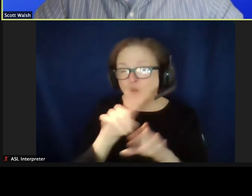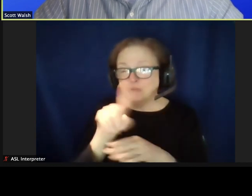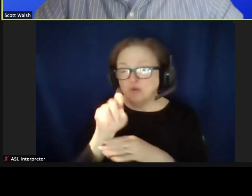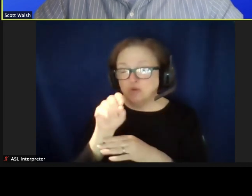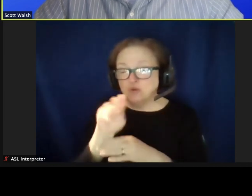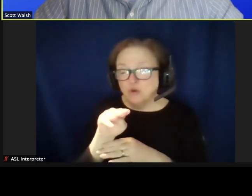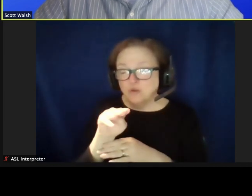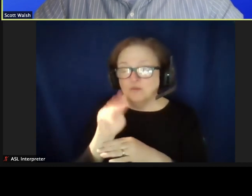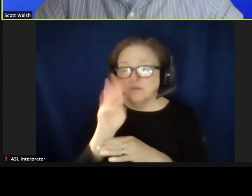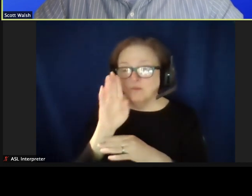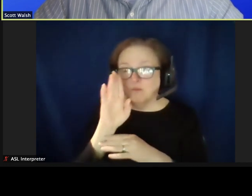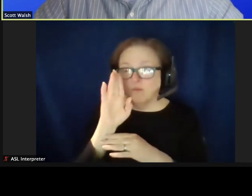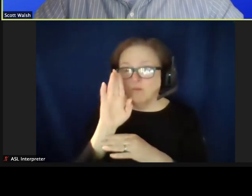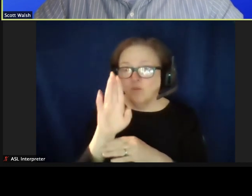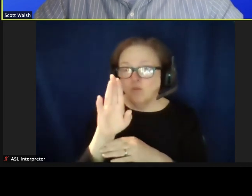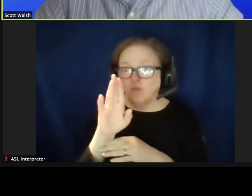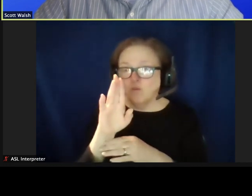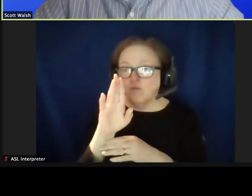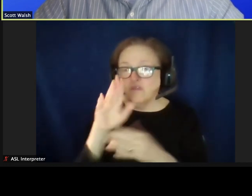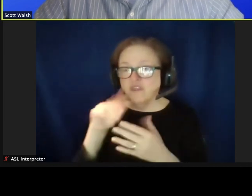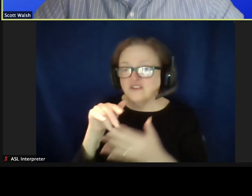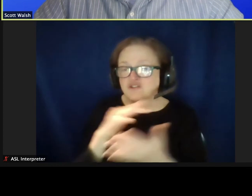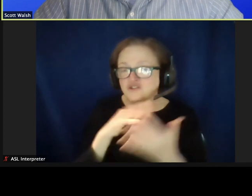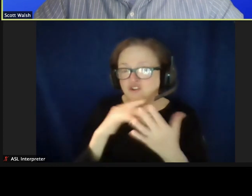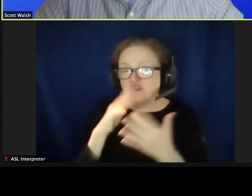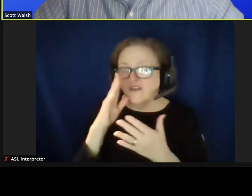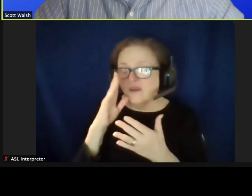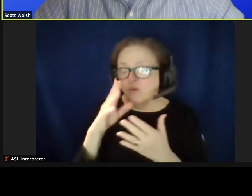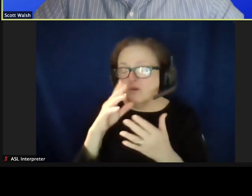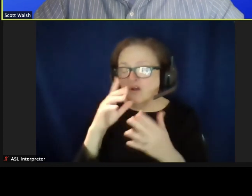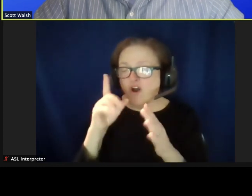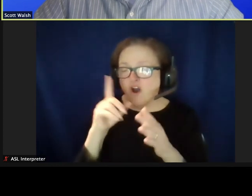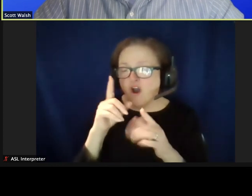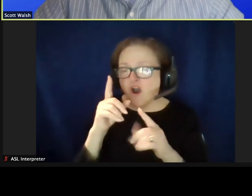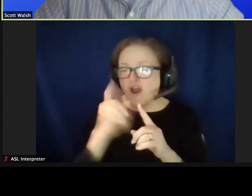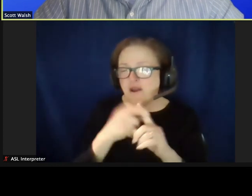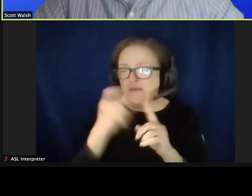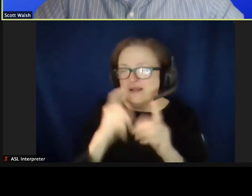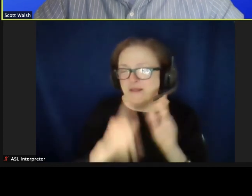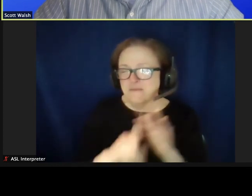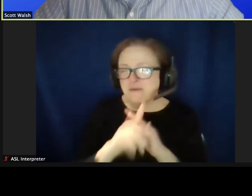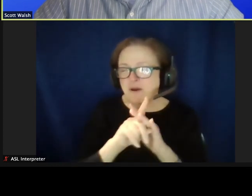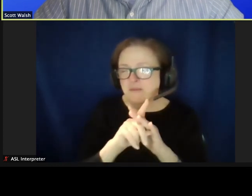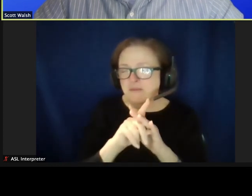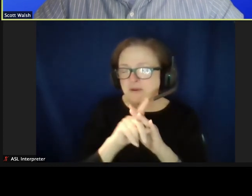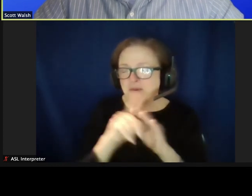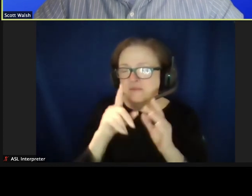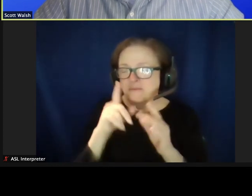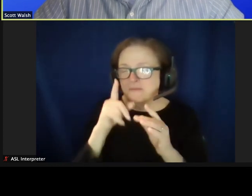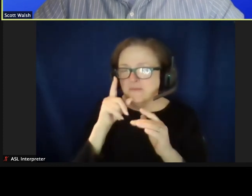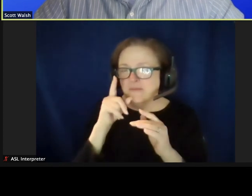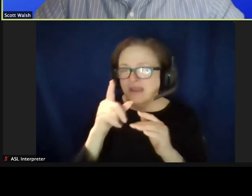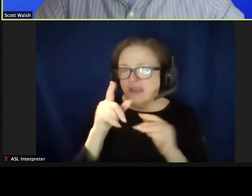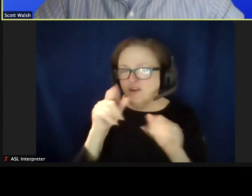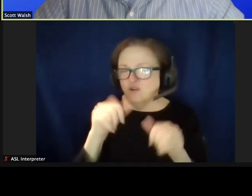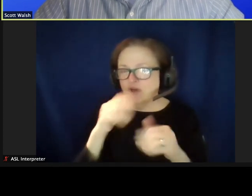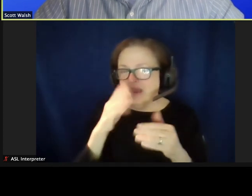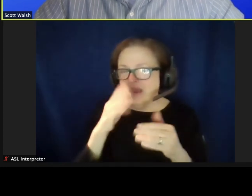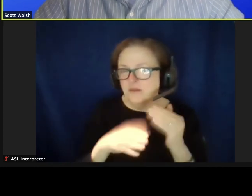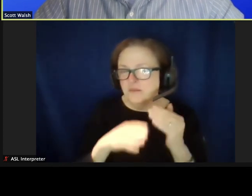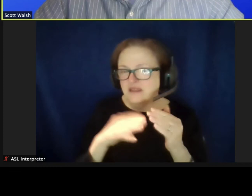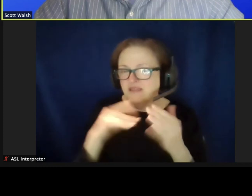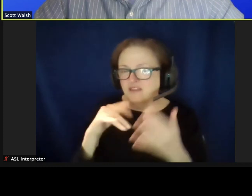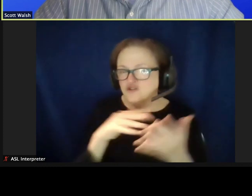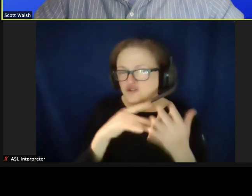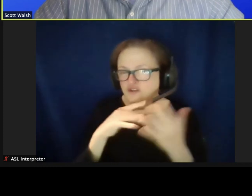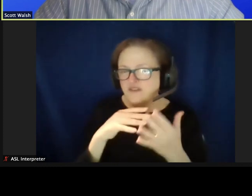we will, the survey, the survey will be automatically popped up and you'll be able to complete the survey at that point as well.